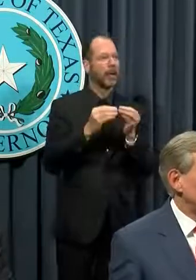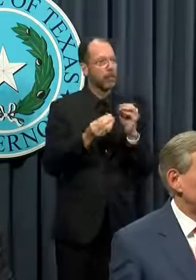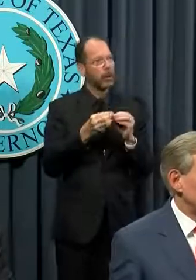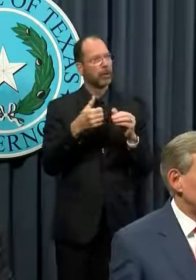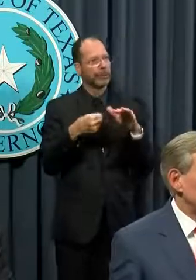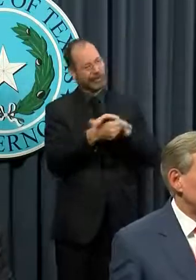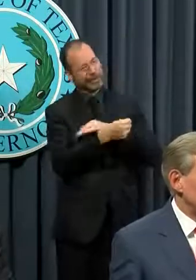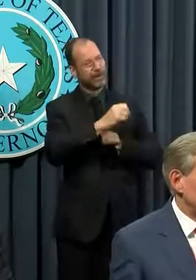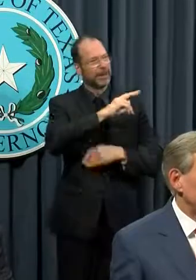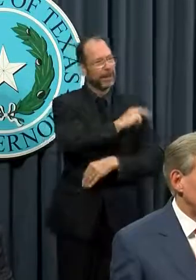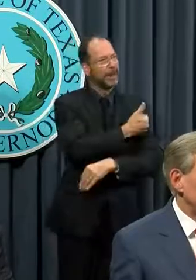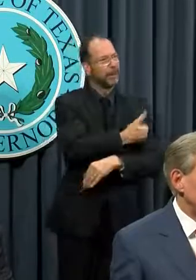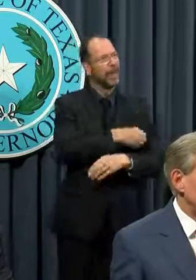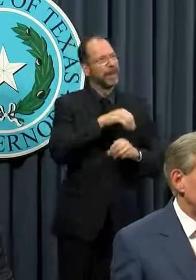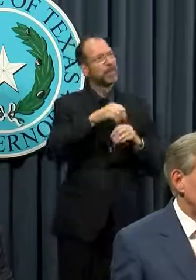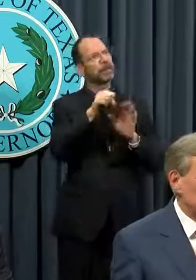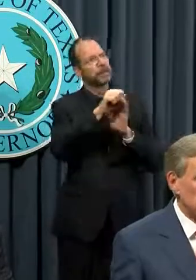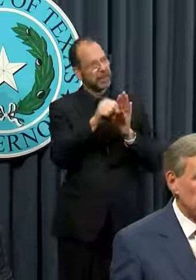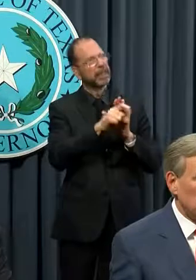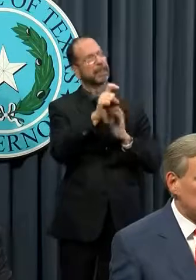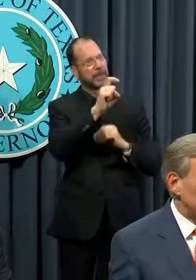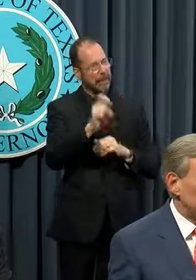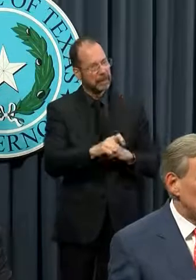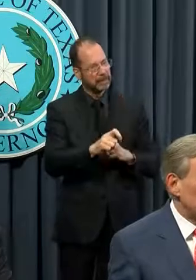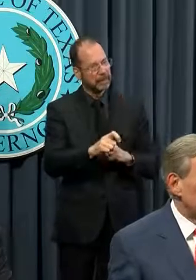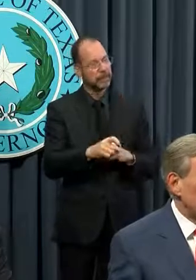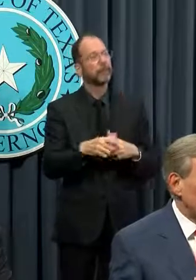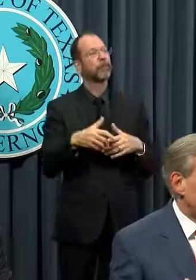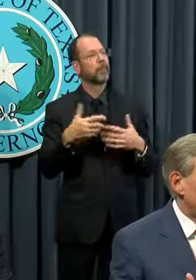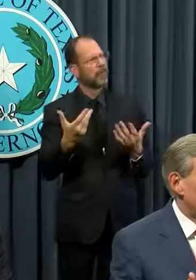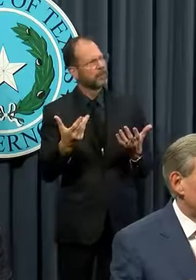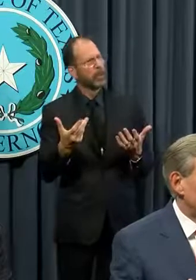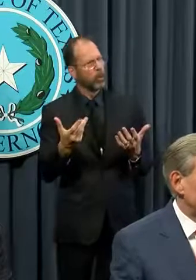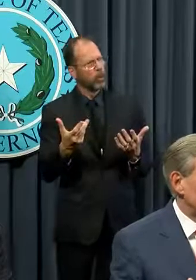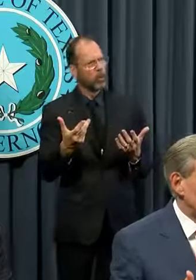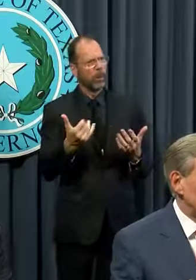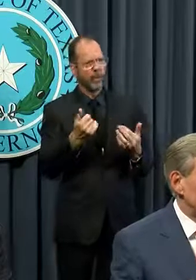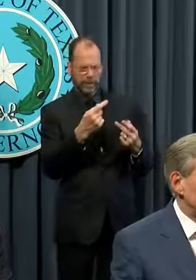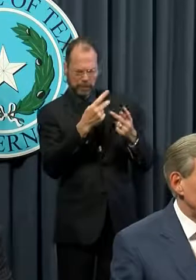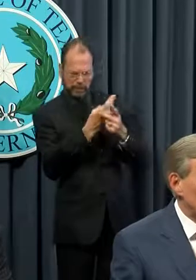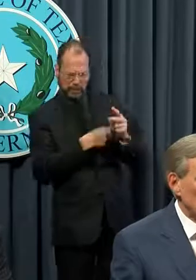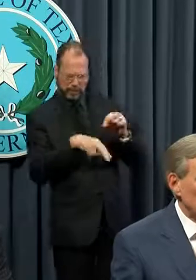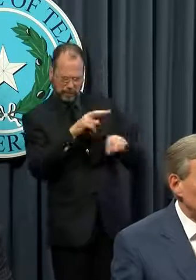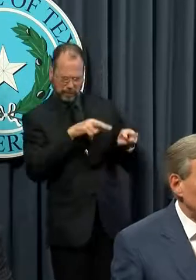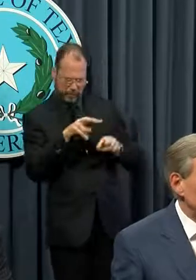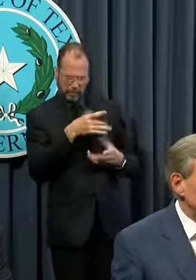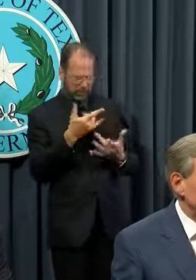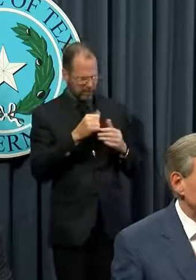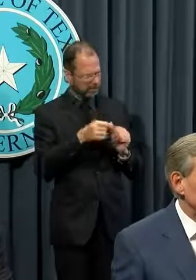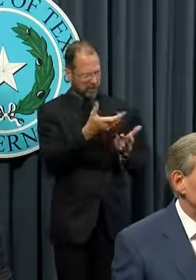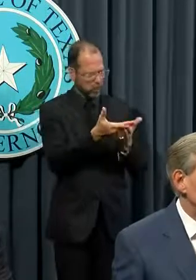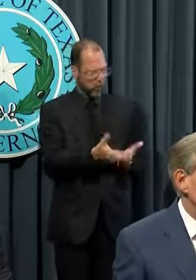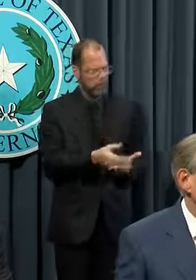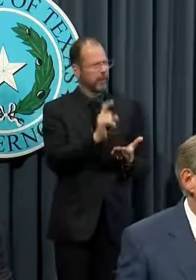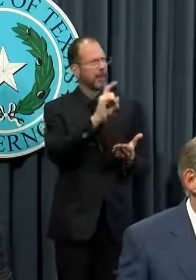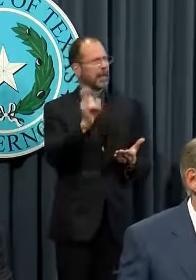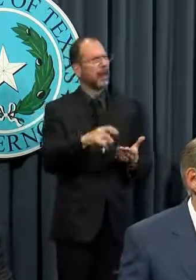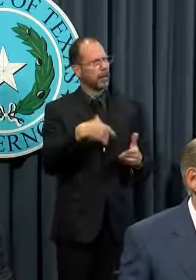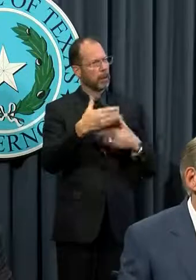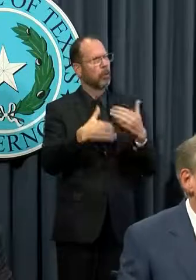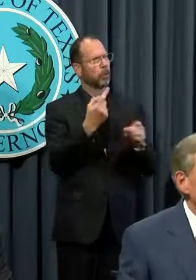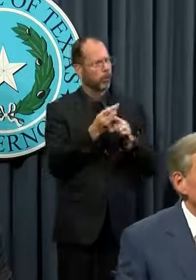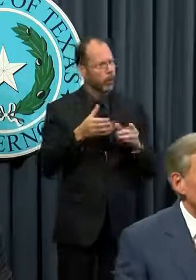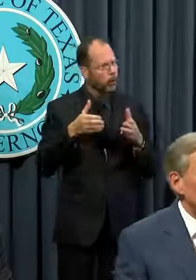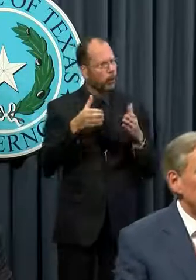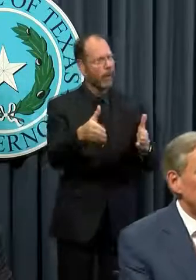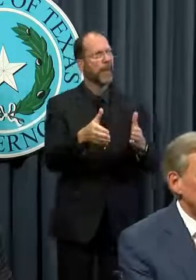of hospitalizations in the state of Texas. And so all the metrics continue to show that Texas is moving in the right